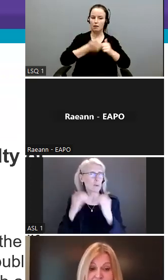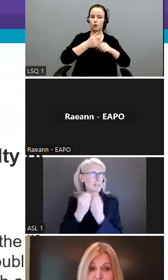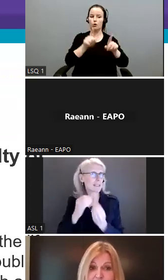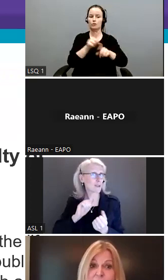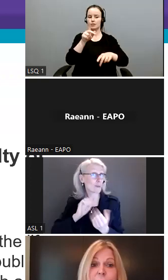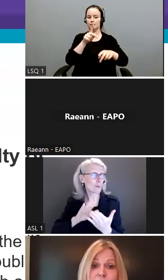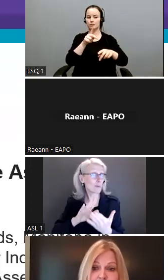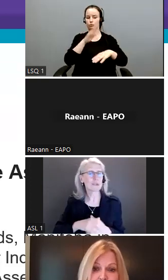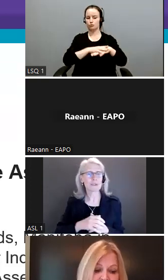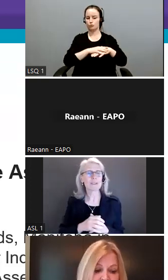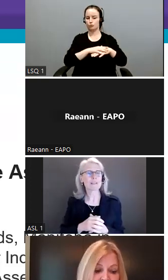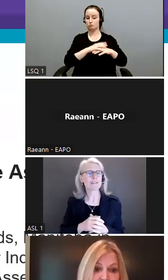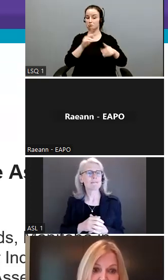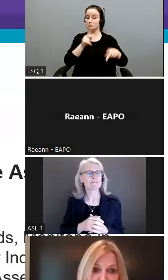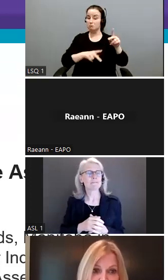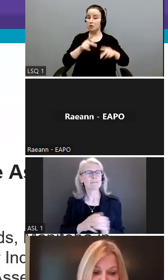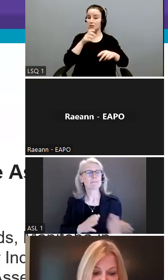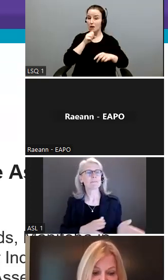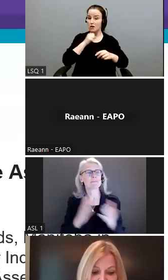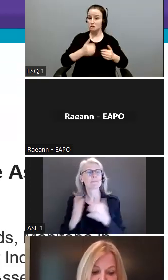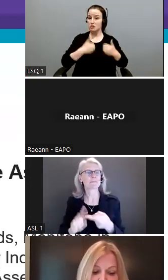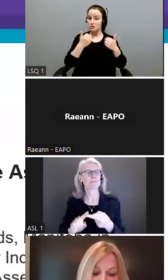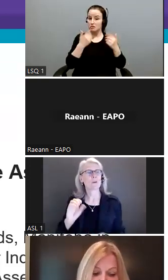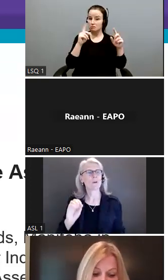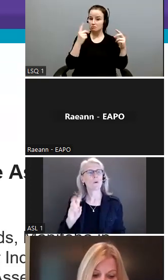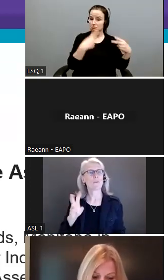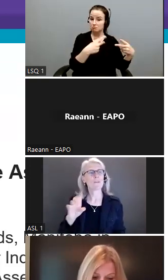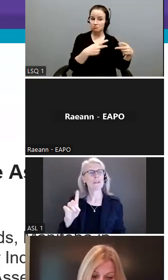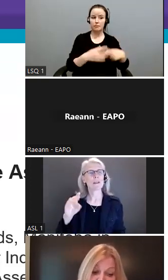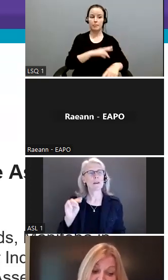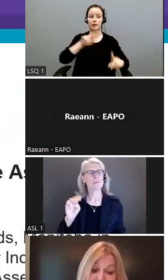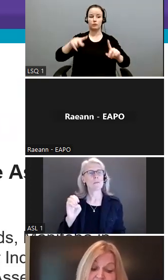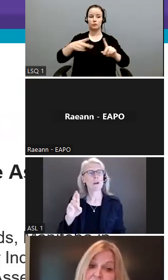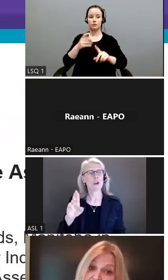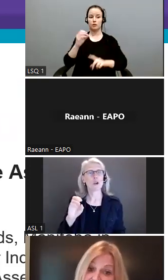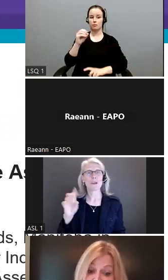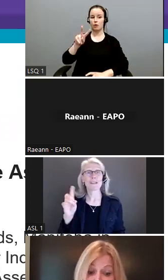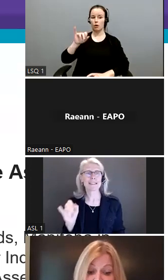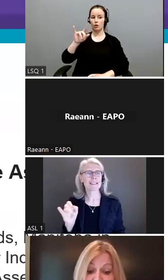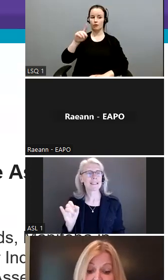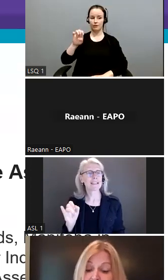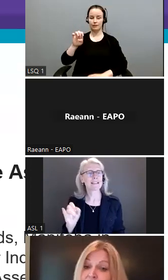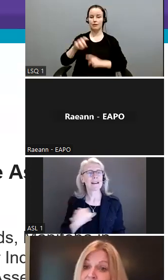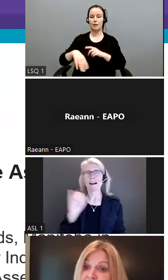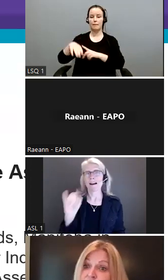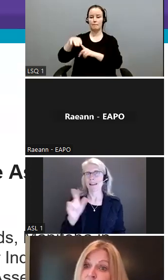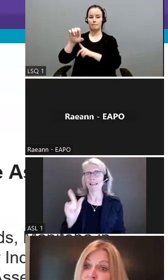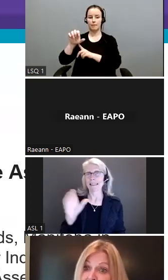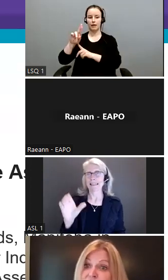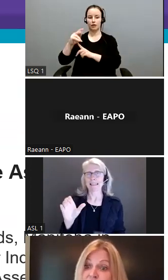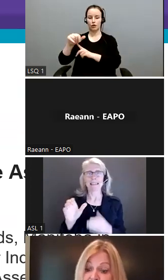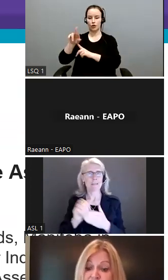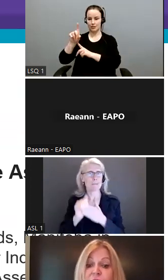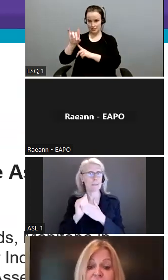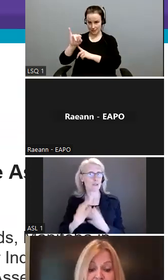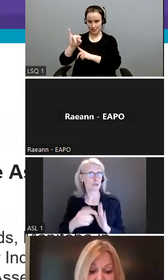next speaker is Mr. Ovide Mercredi. He is the ILC ambassador, and he is the former